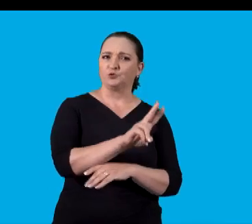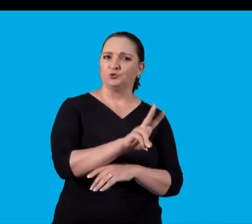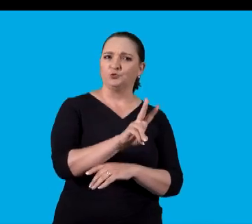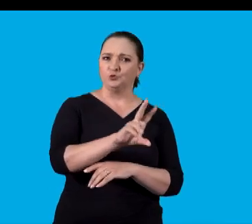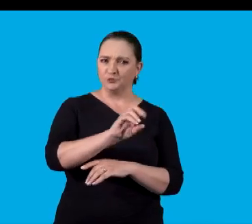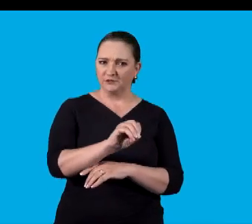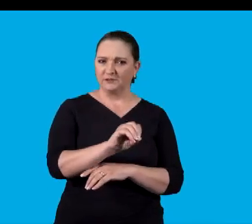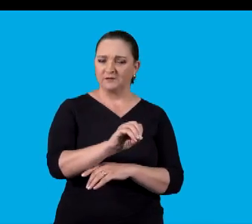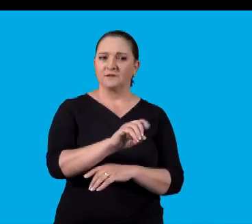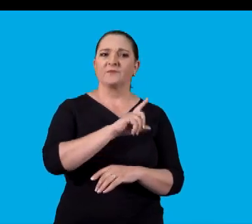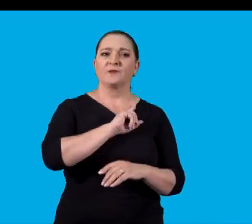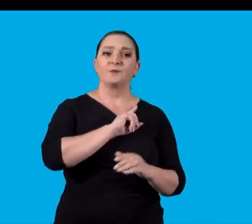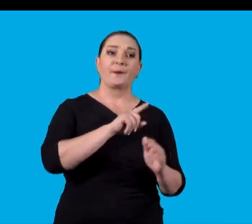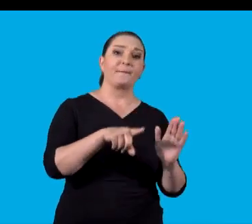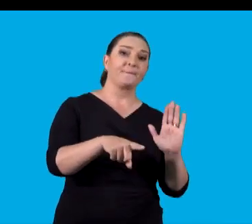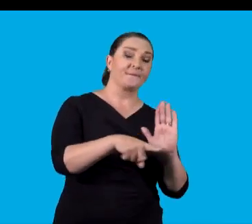come in then I say minus